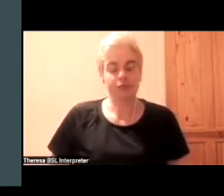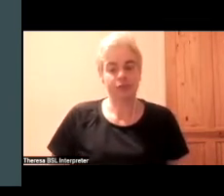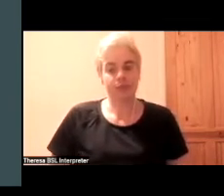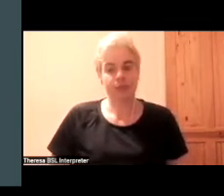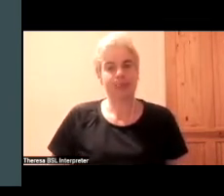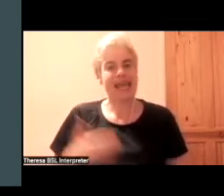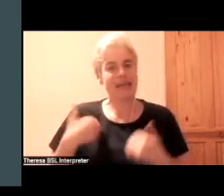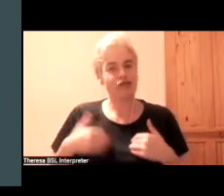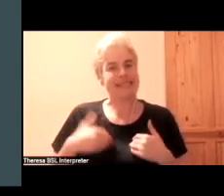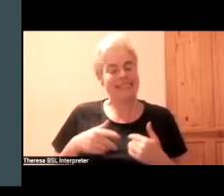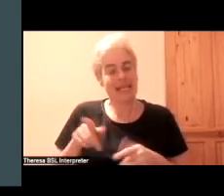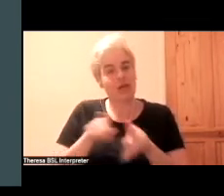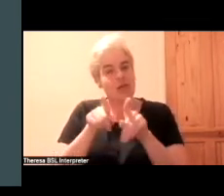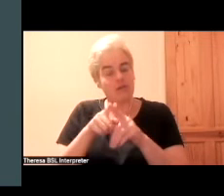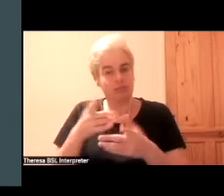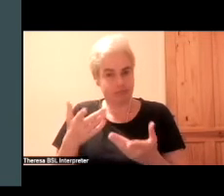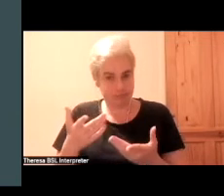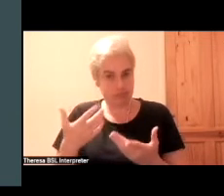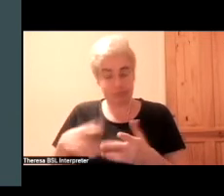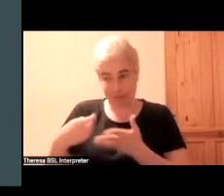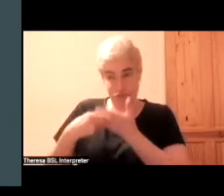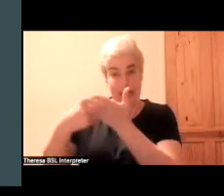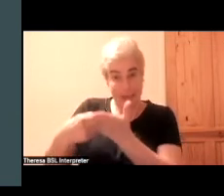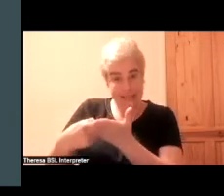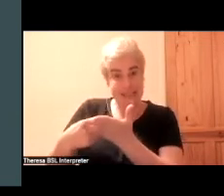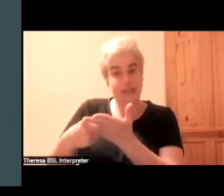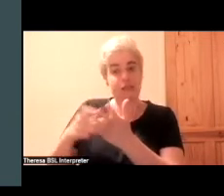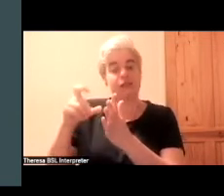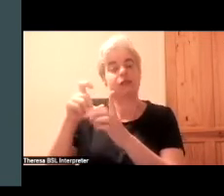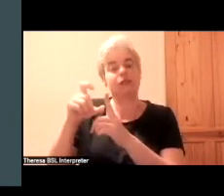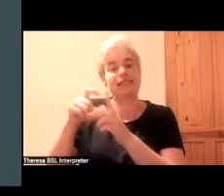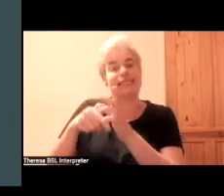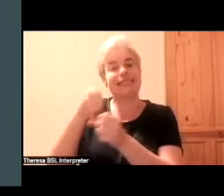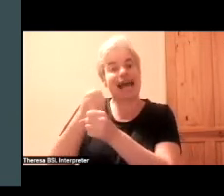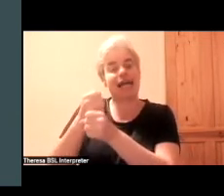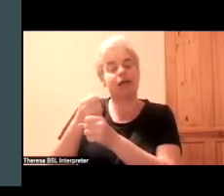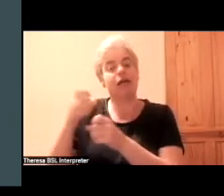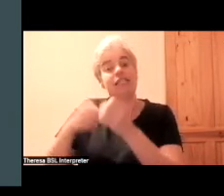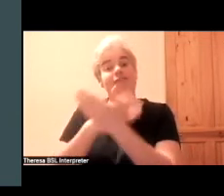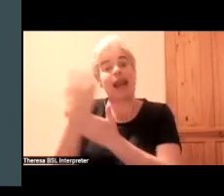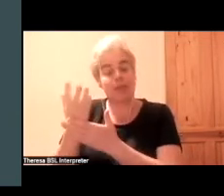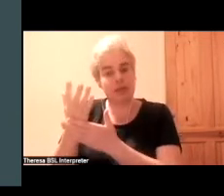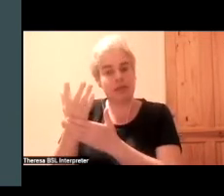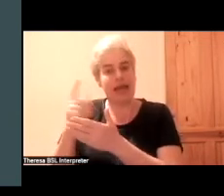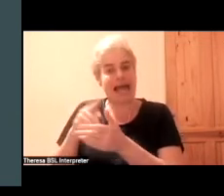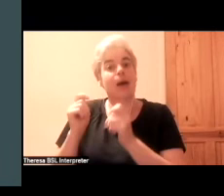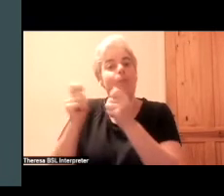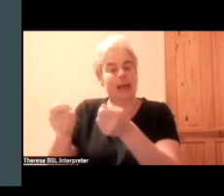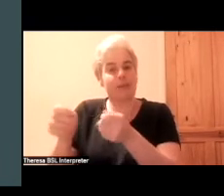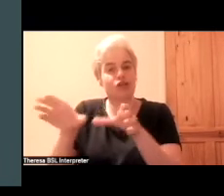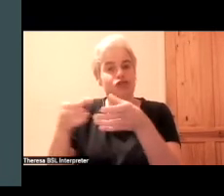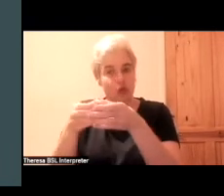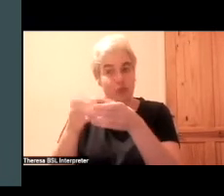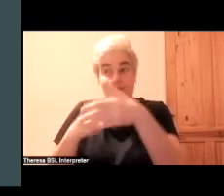It is interesting to note that despite recommendations to DAG, the Development and Appointments Group for